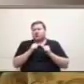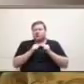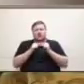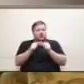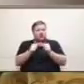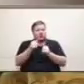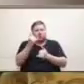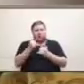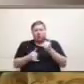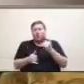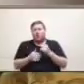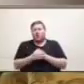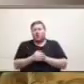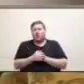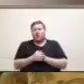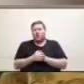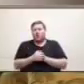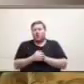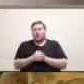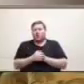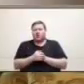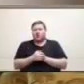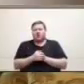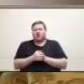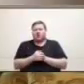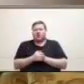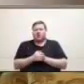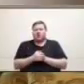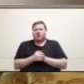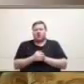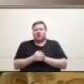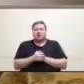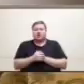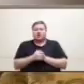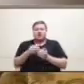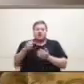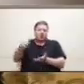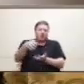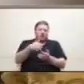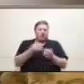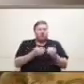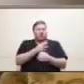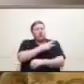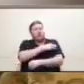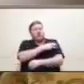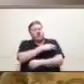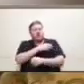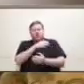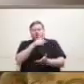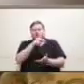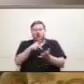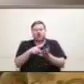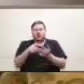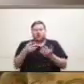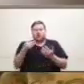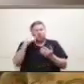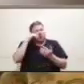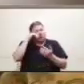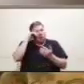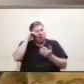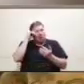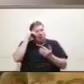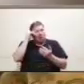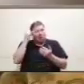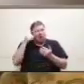The manager, revenue manager post is vacant for a very long time. Apparently you have a new valuation